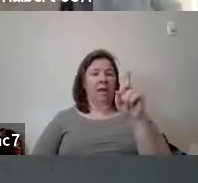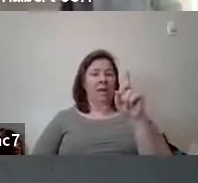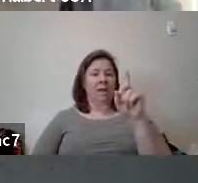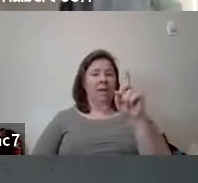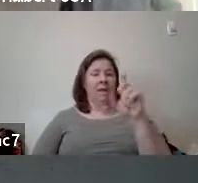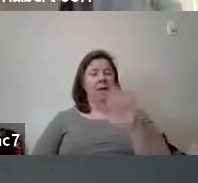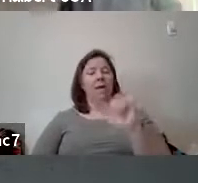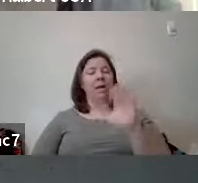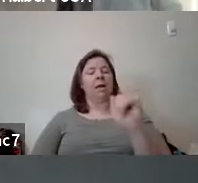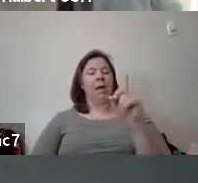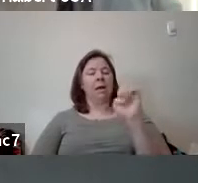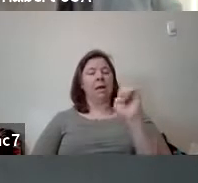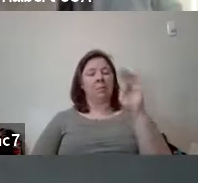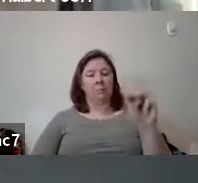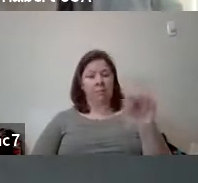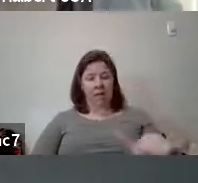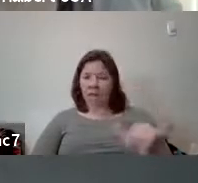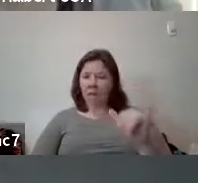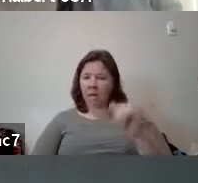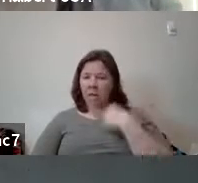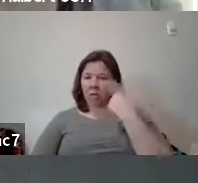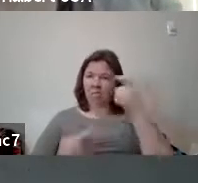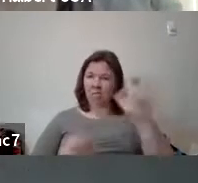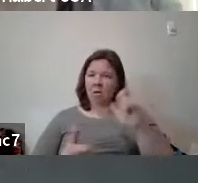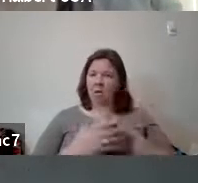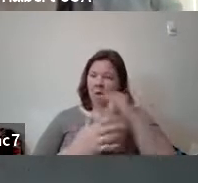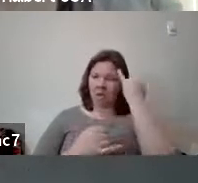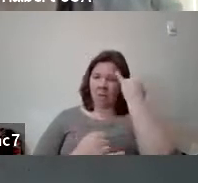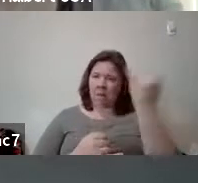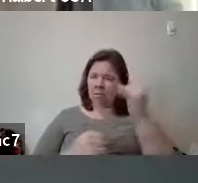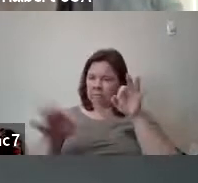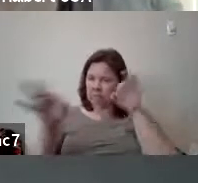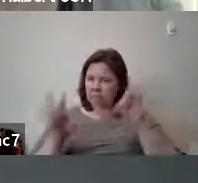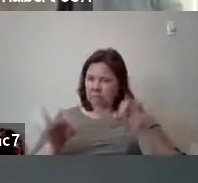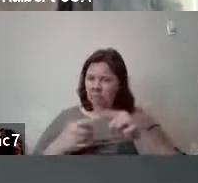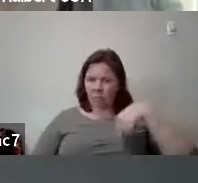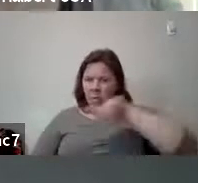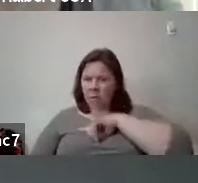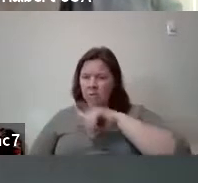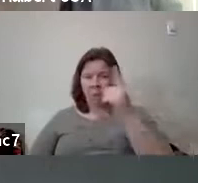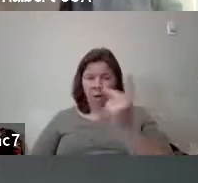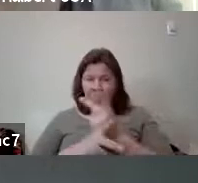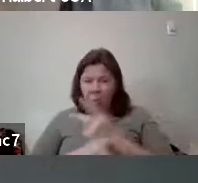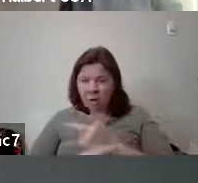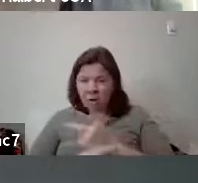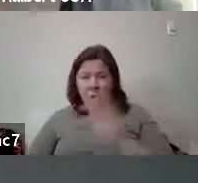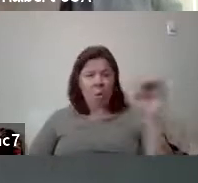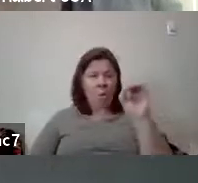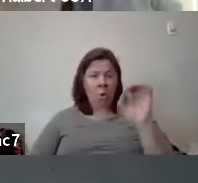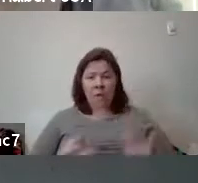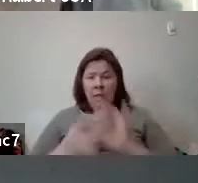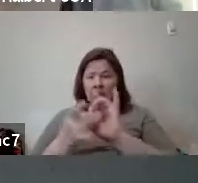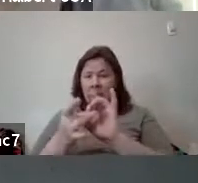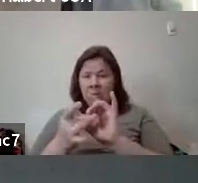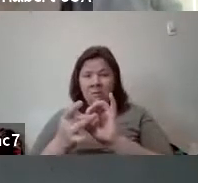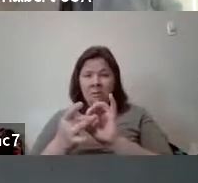Academy. It was so much bigger than I imagined when he was just explaining to us. That's just one product, the O Connect, one